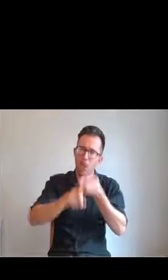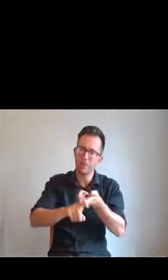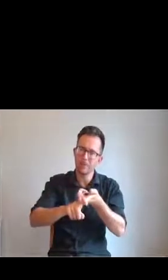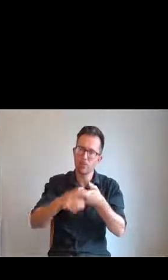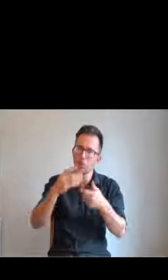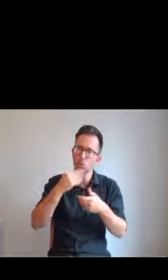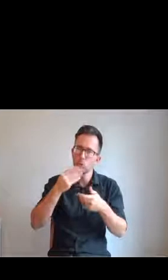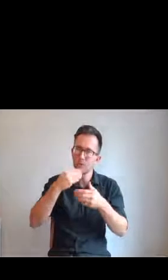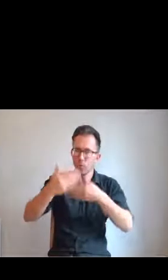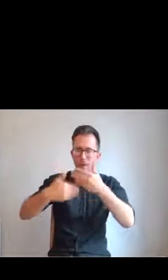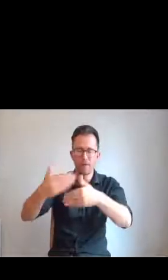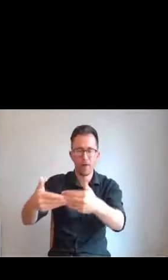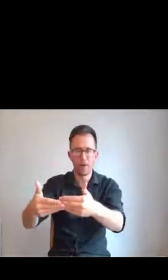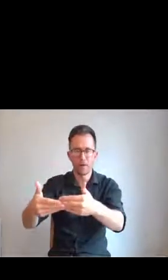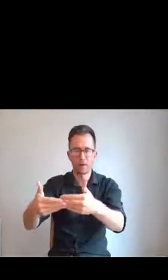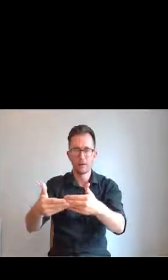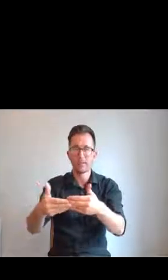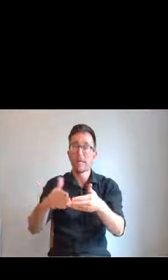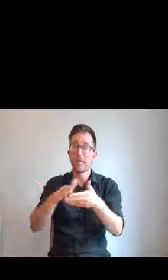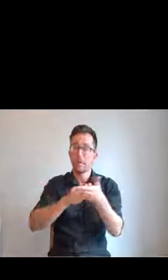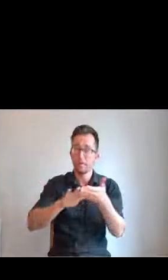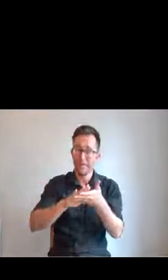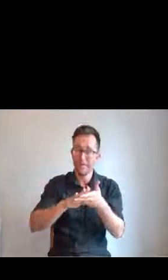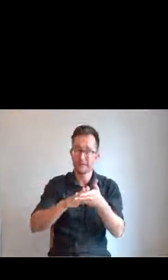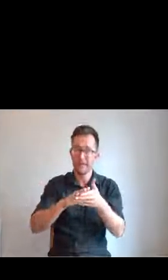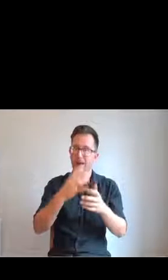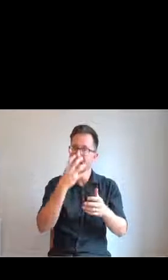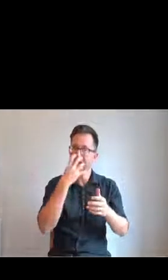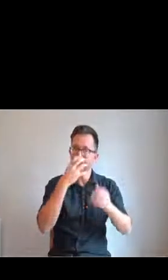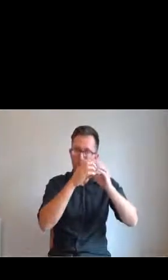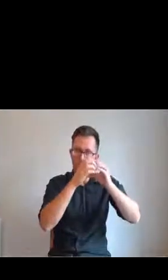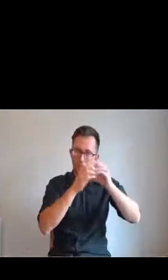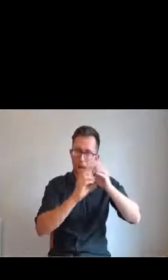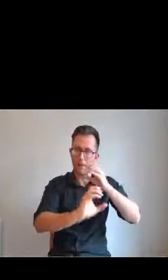A13, and we propose to move a gas pipeline, and permanent